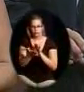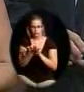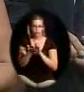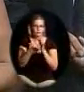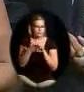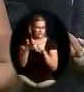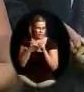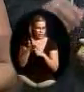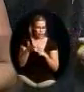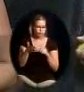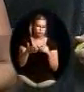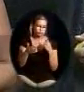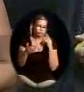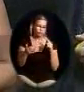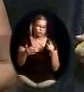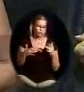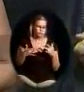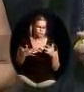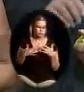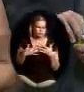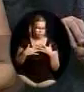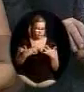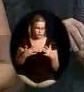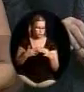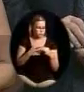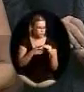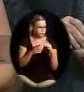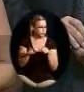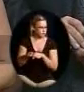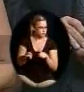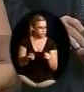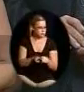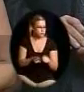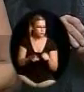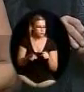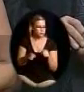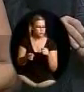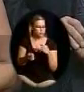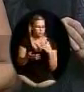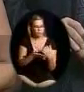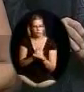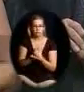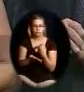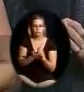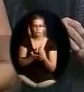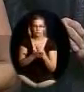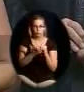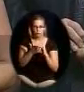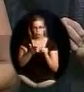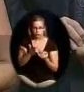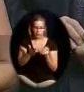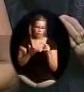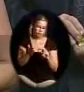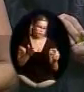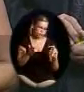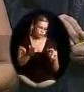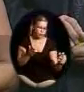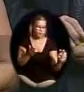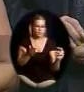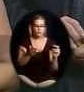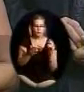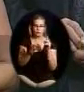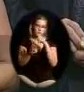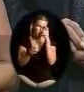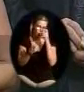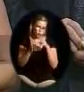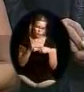to teachers and staff members. They also provide fundraising projects, class field trips, a summer reading program, and